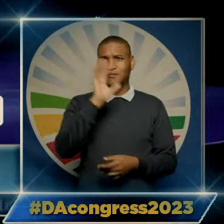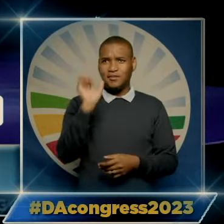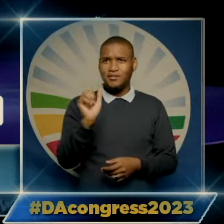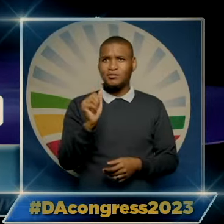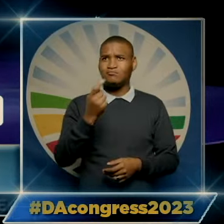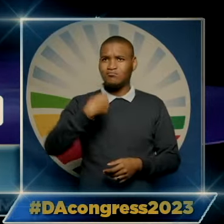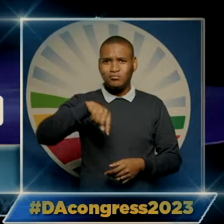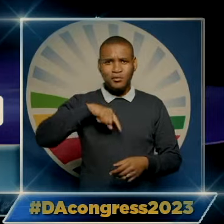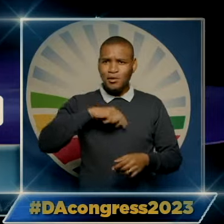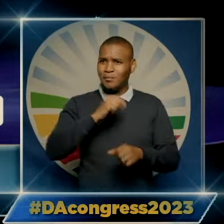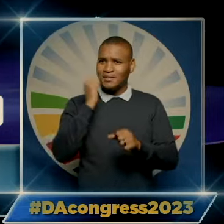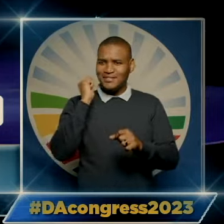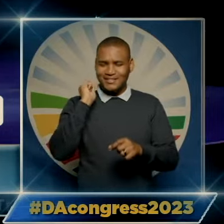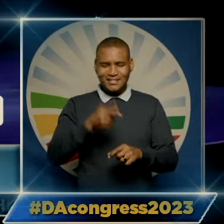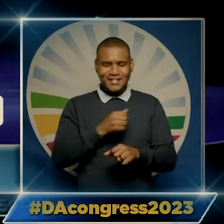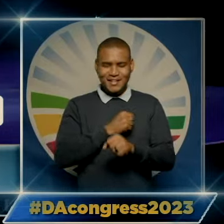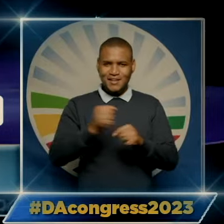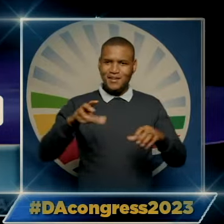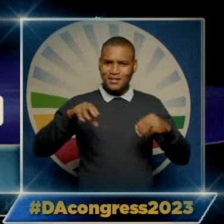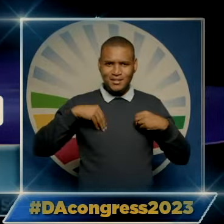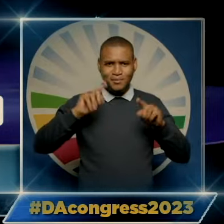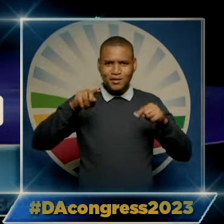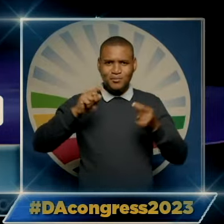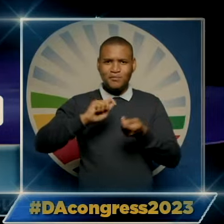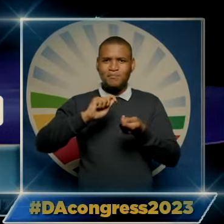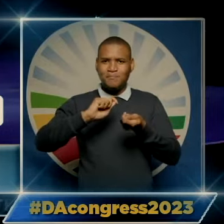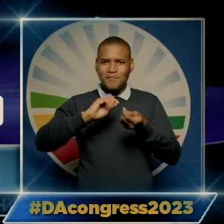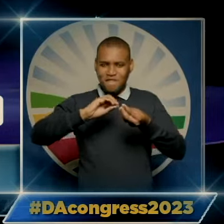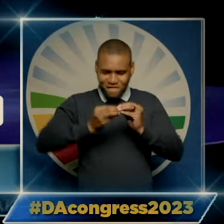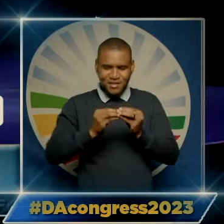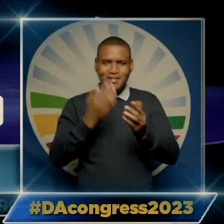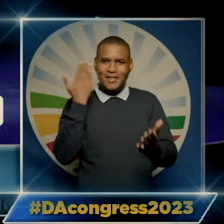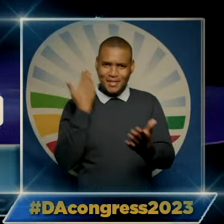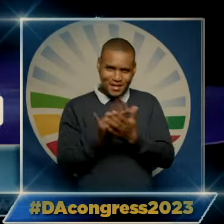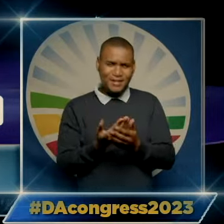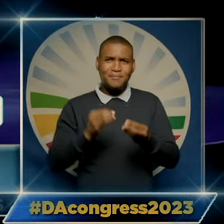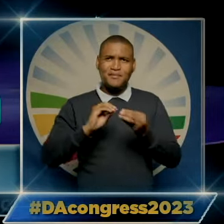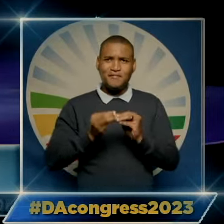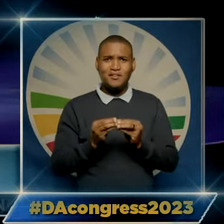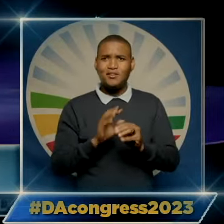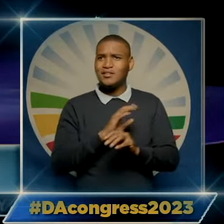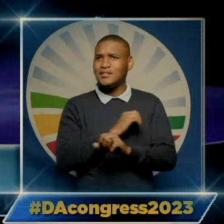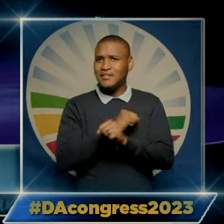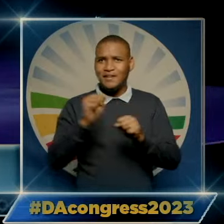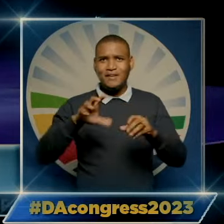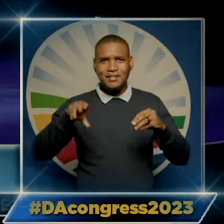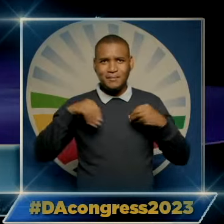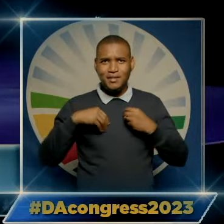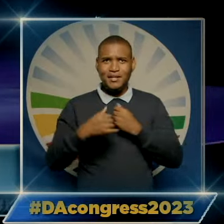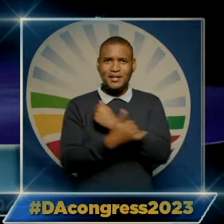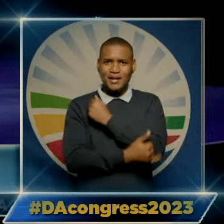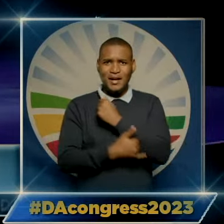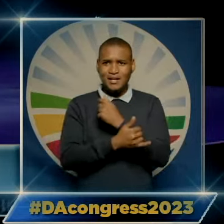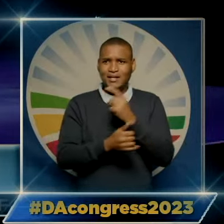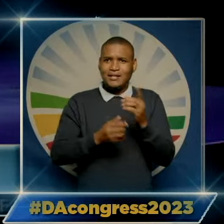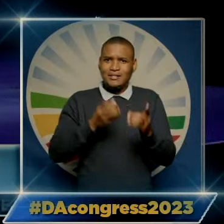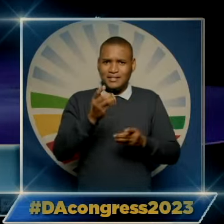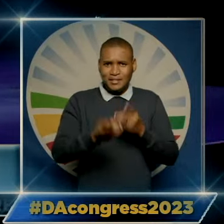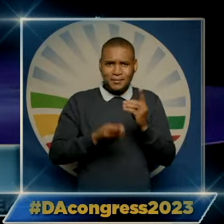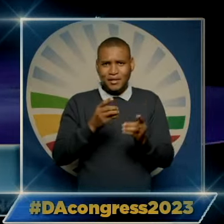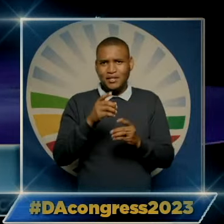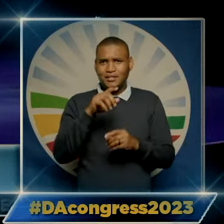never accept that it can't be fixed, because it can. Don't ever accept that the country described in the preamble